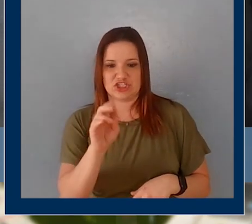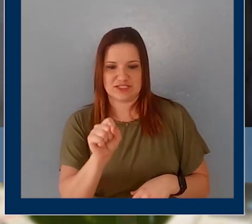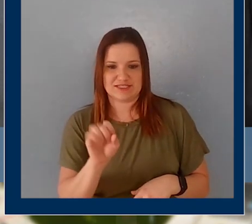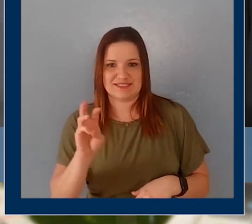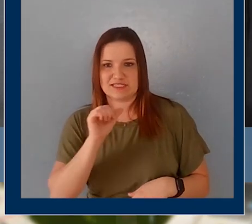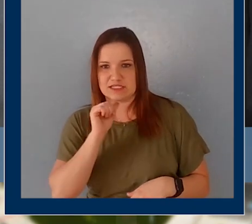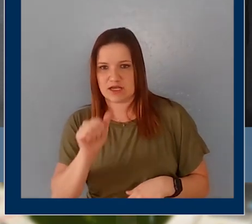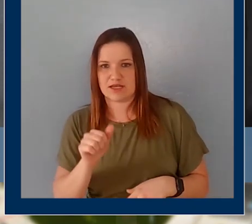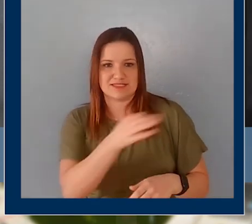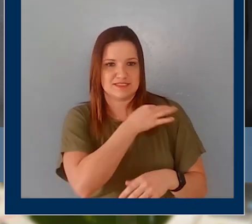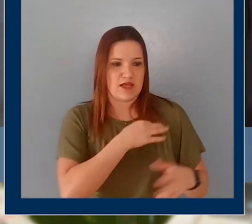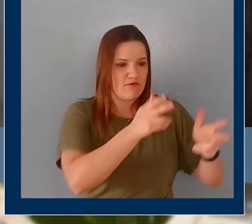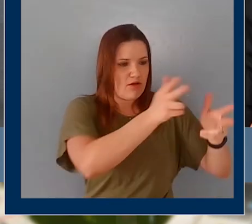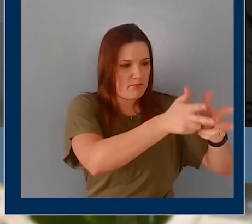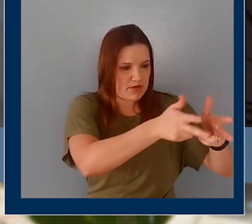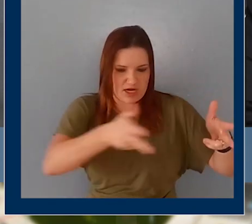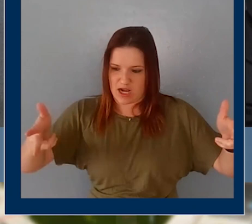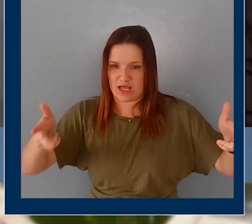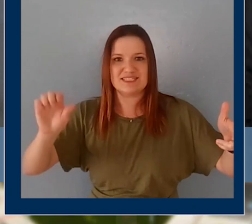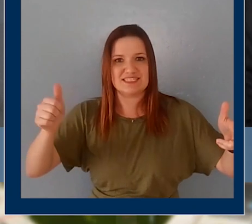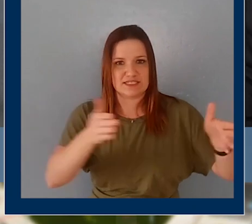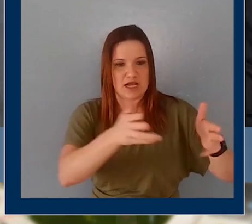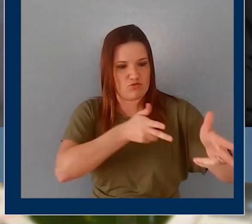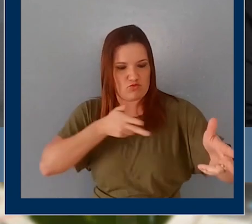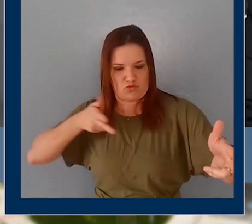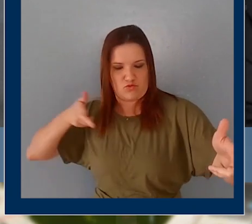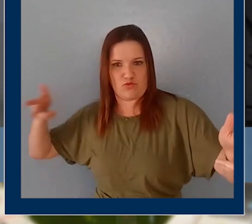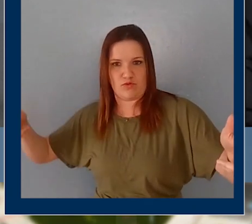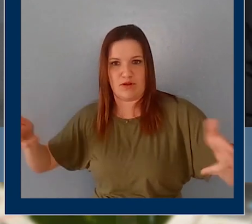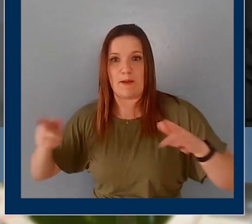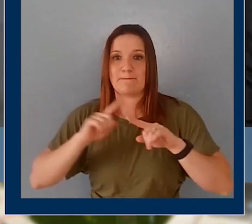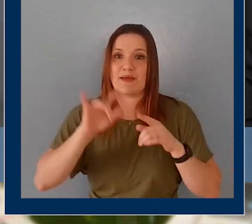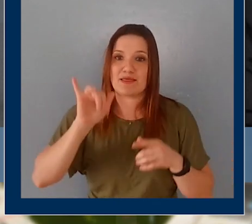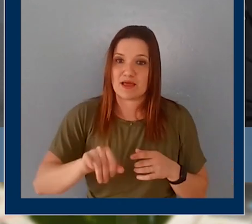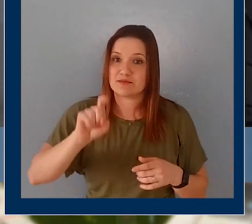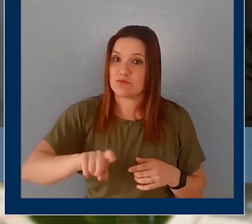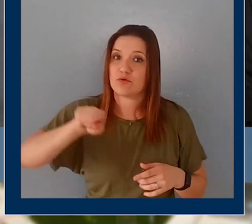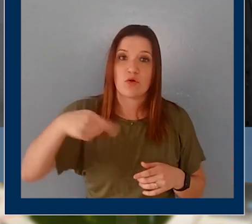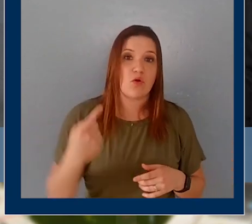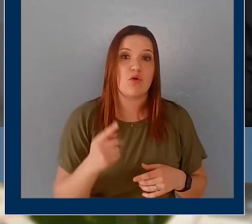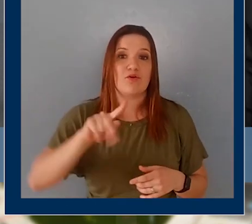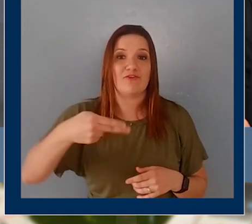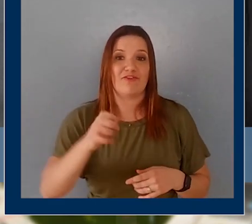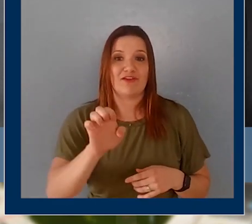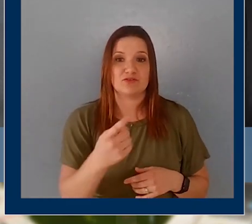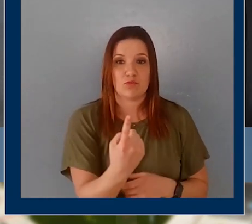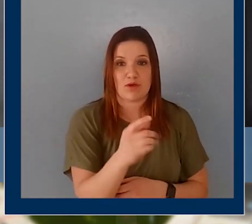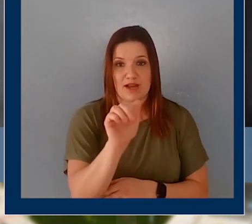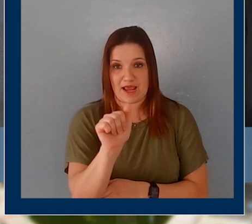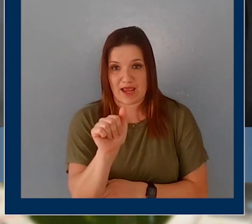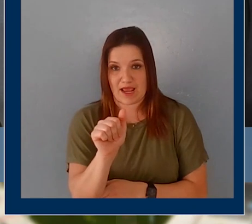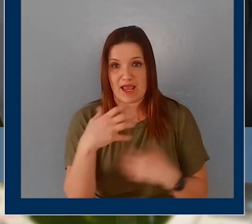10 drive-through lanes, and we'll have 10 employees, 4 clinicians, 6 non-clinicians, staffing each of